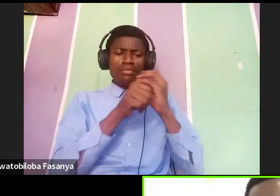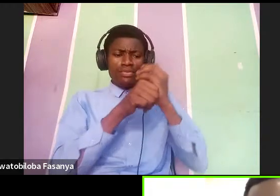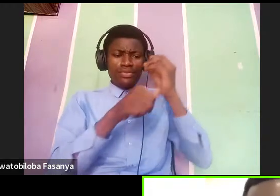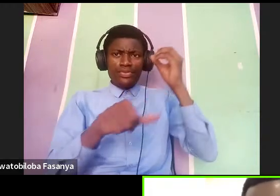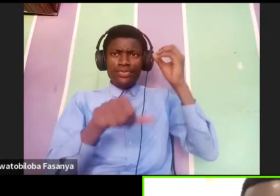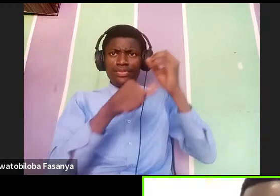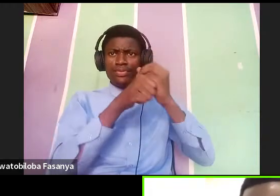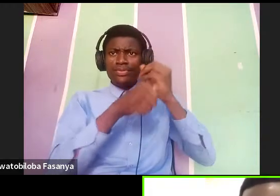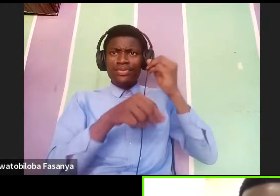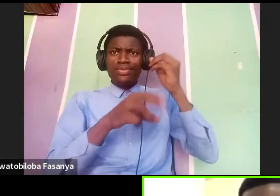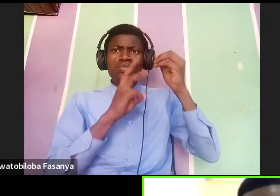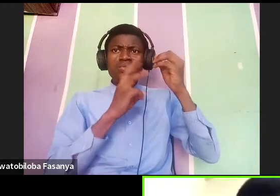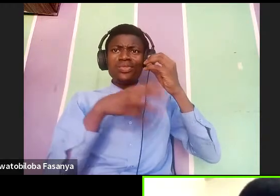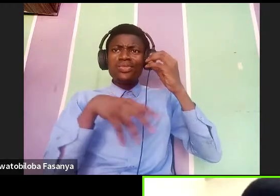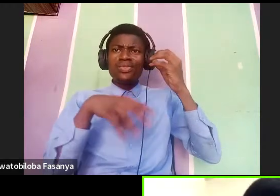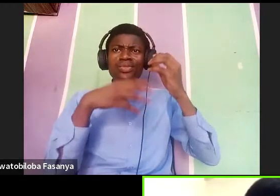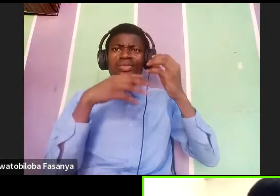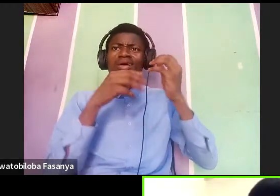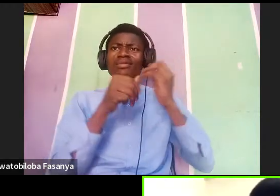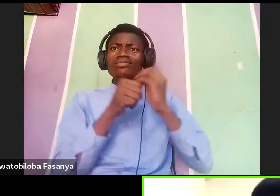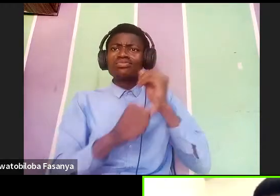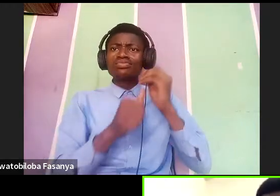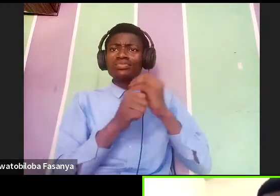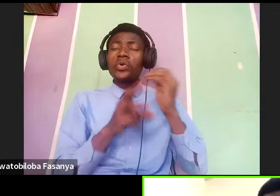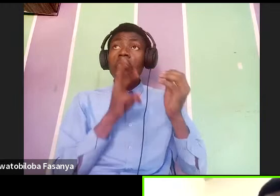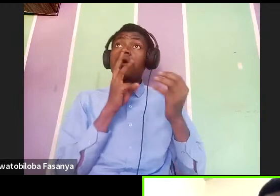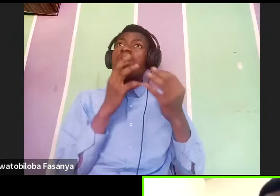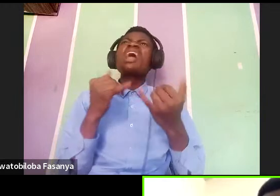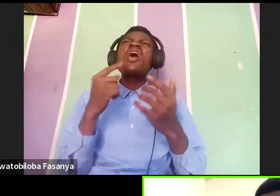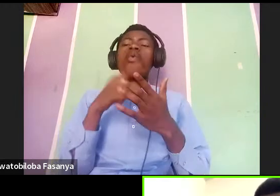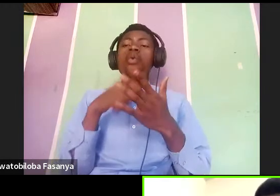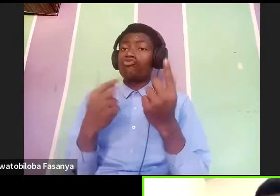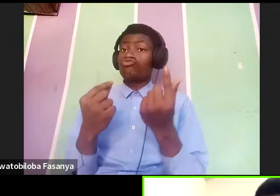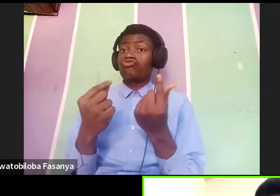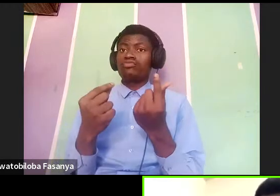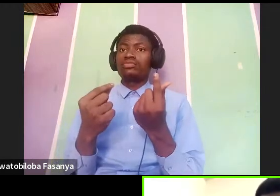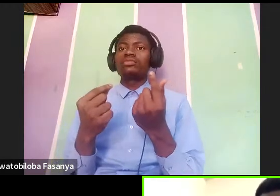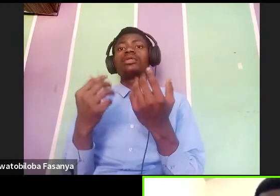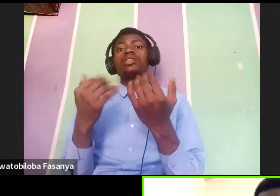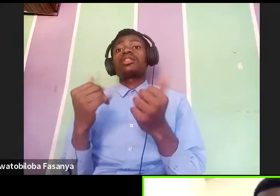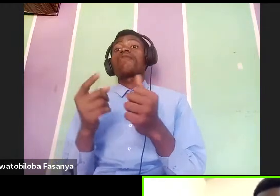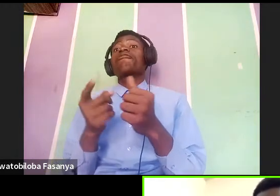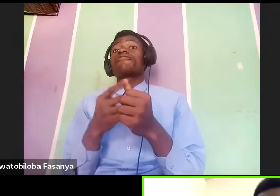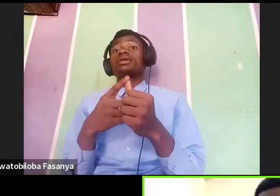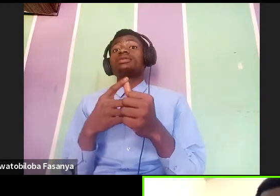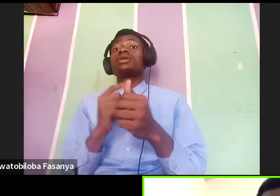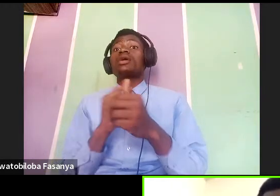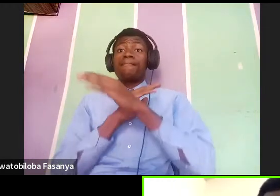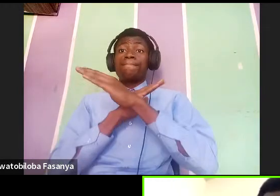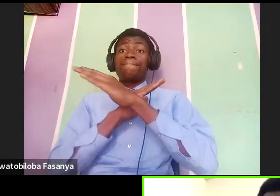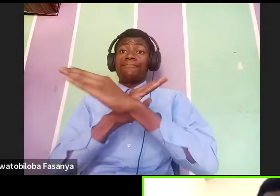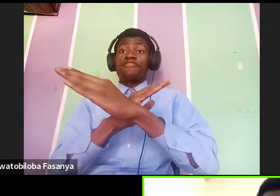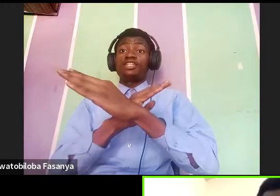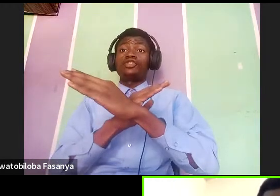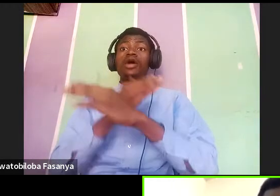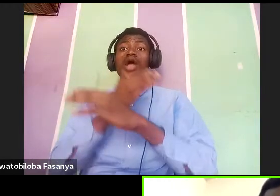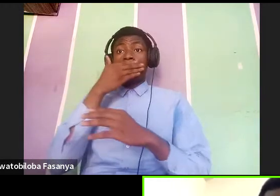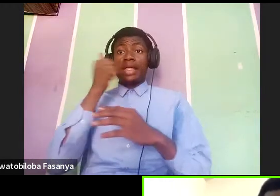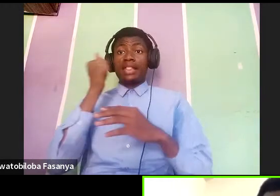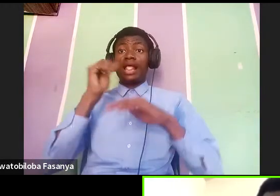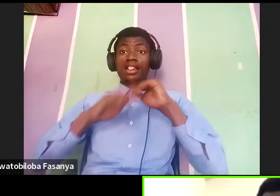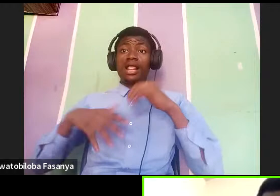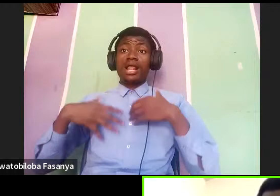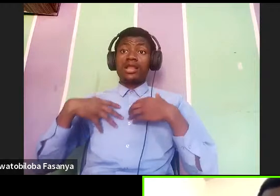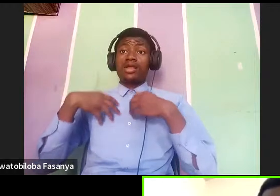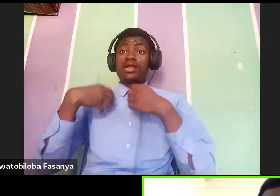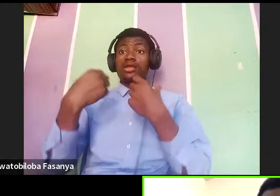Also, the key message is prevention better than cure. General hygiene measures when you're going to